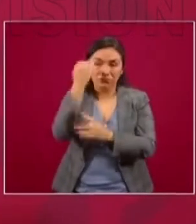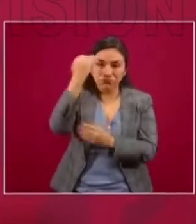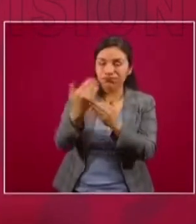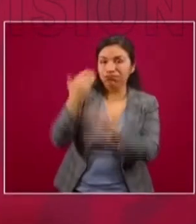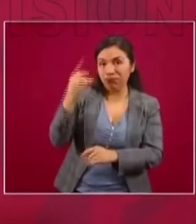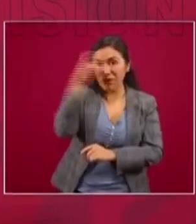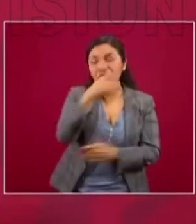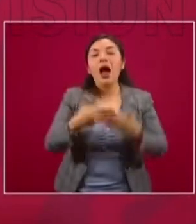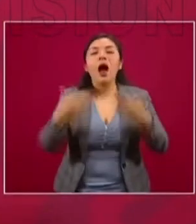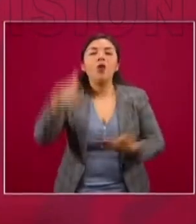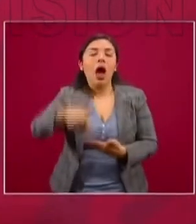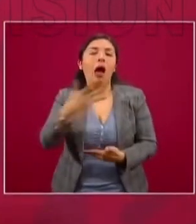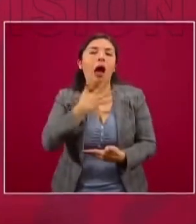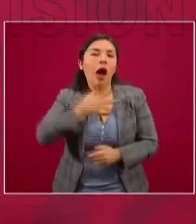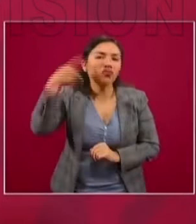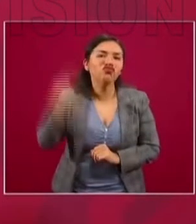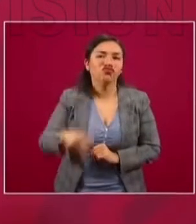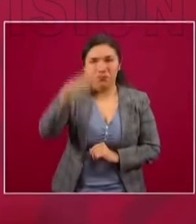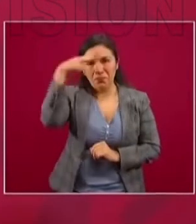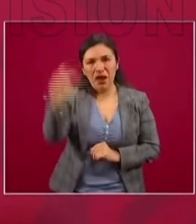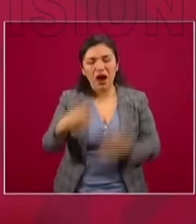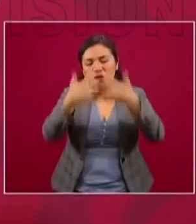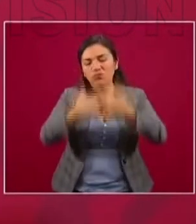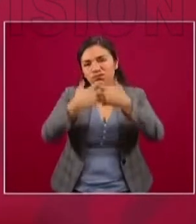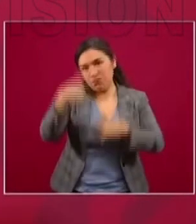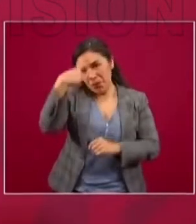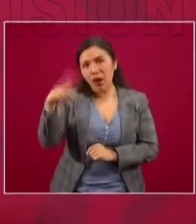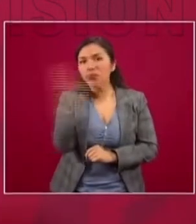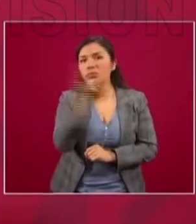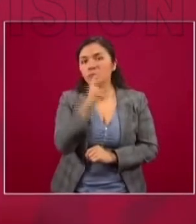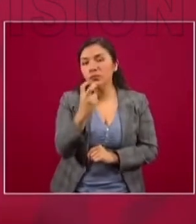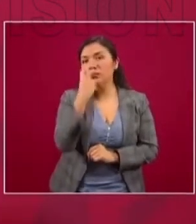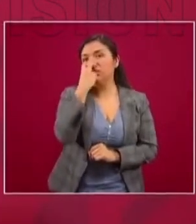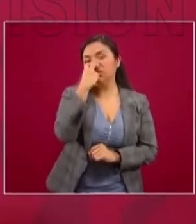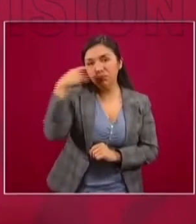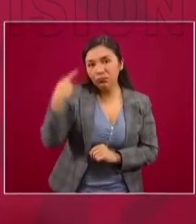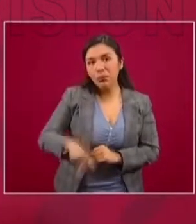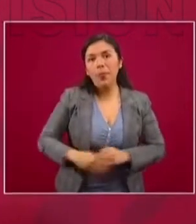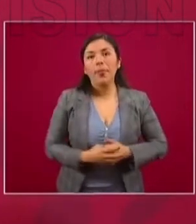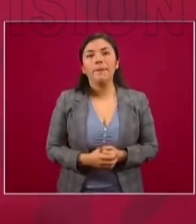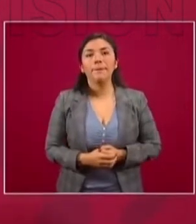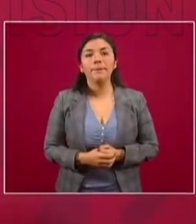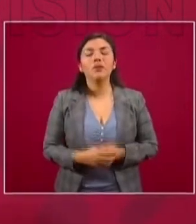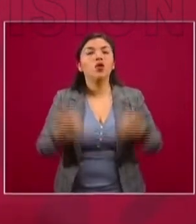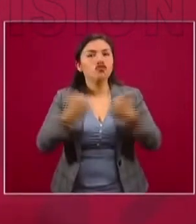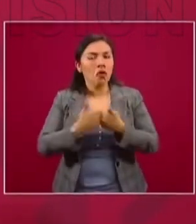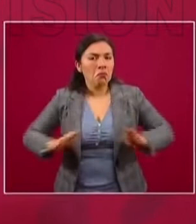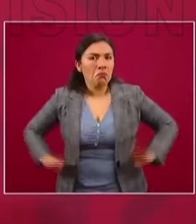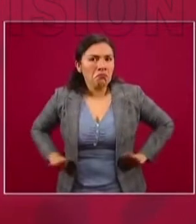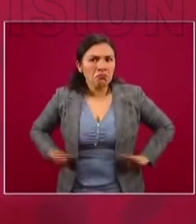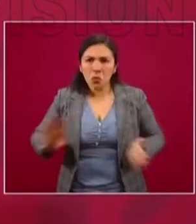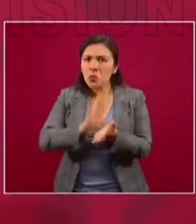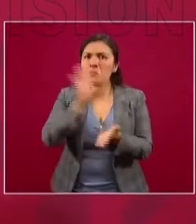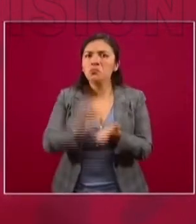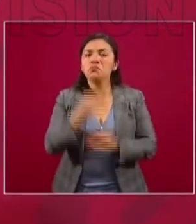we have similar equipment that is made in Mexico. Work done by researchers and scientists at the Mexican National Science